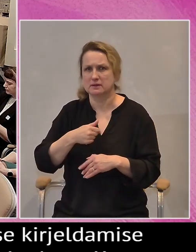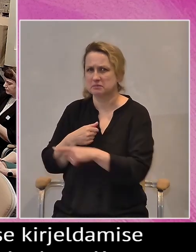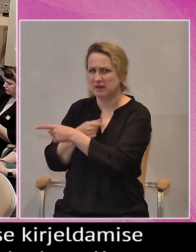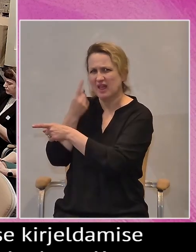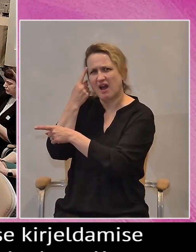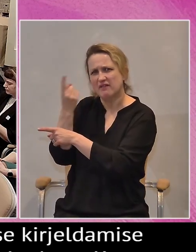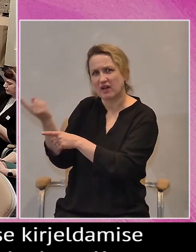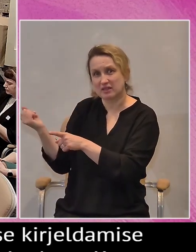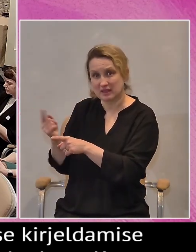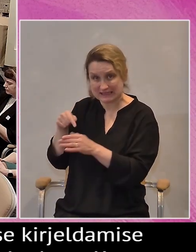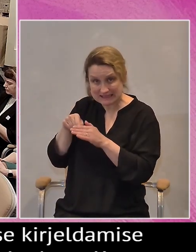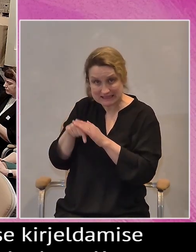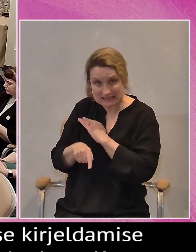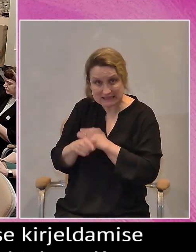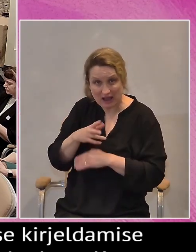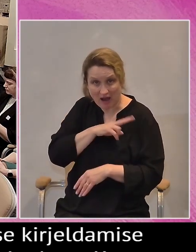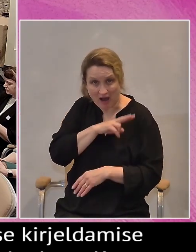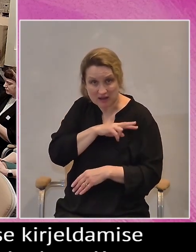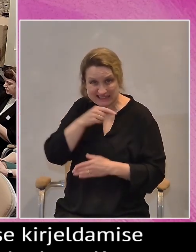the professors